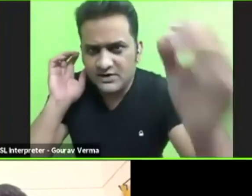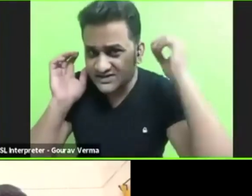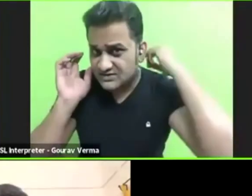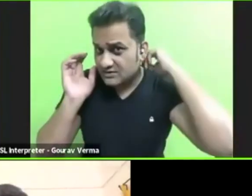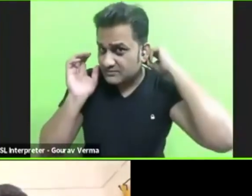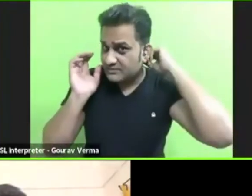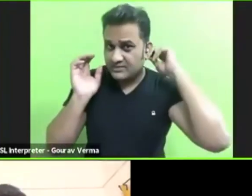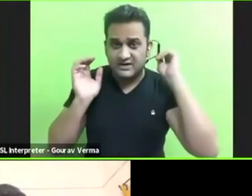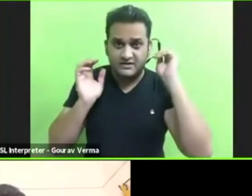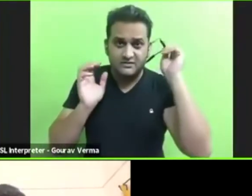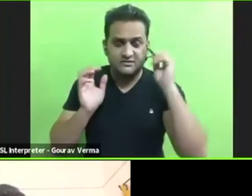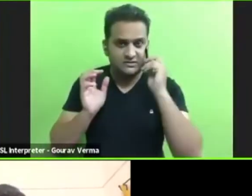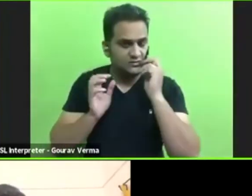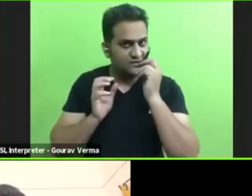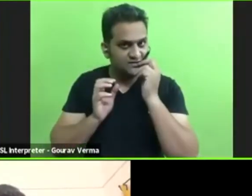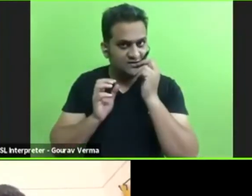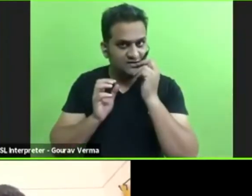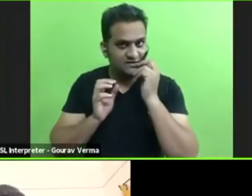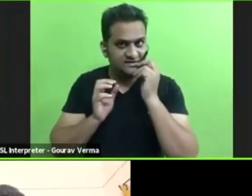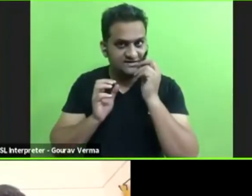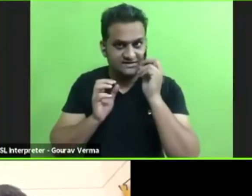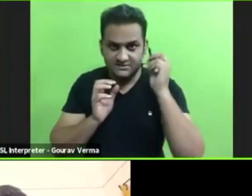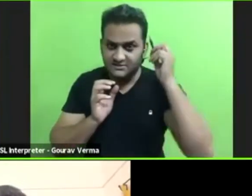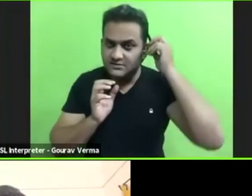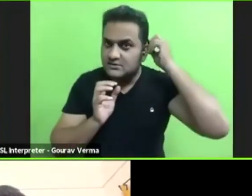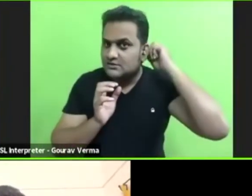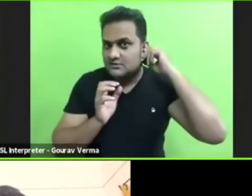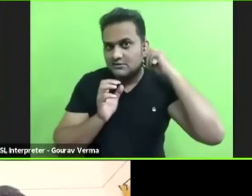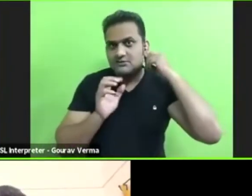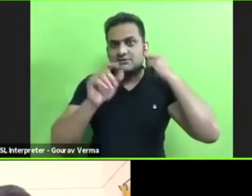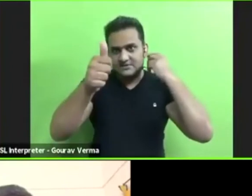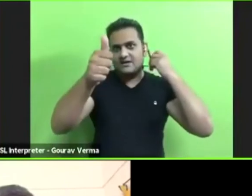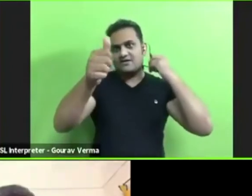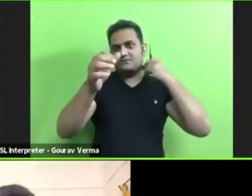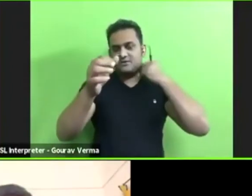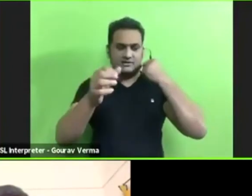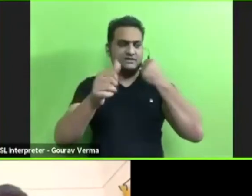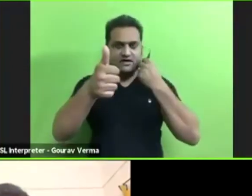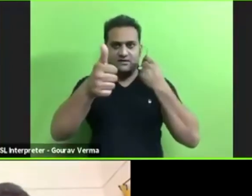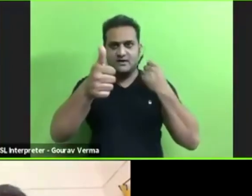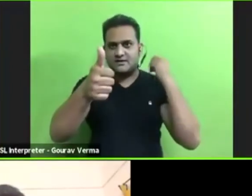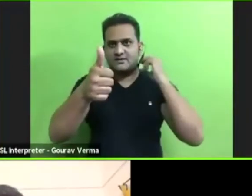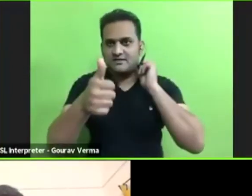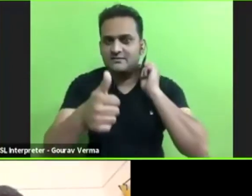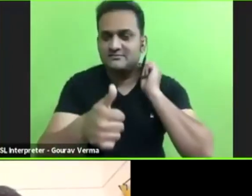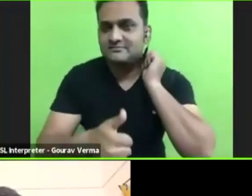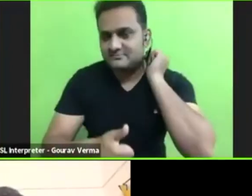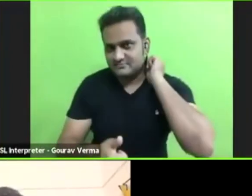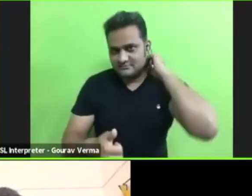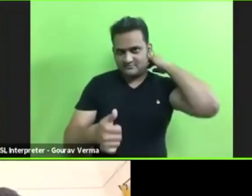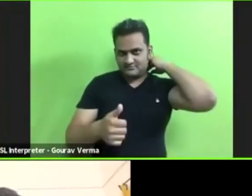Your voice is not clear. Your voice is not clear, please. My voice is not clear. Okay. Now it's better. Just come a little closer. Yeah. I'll